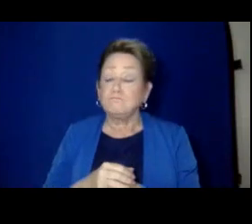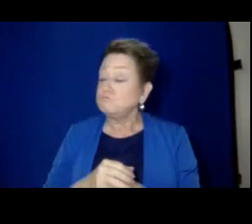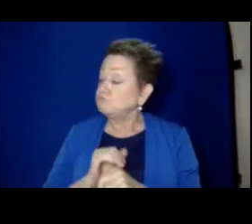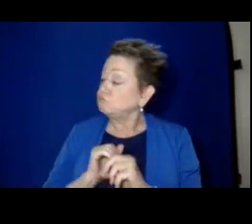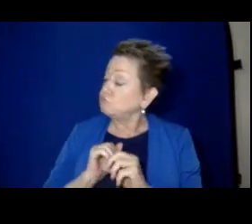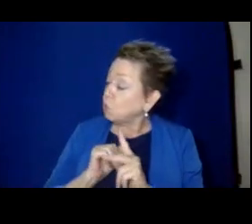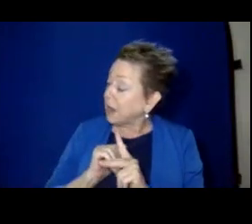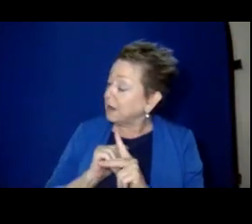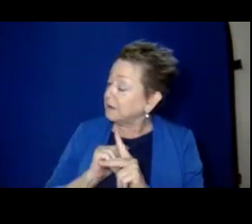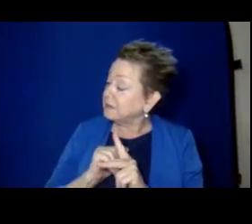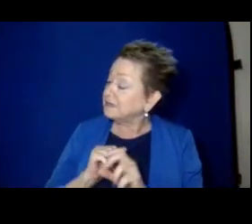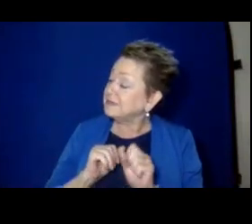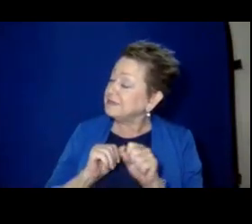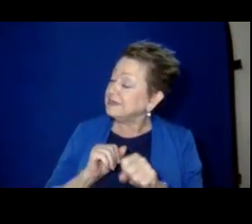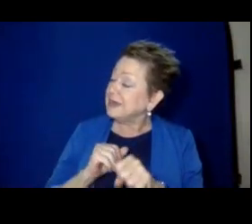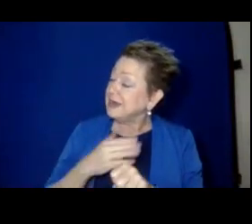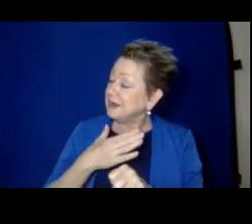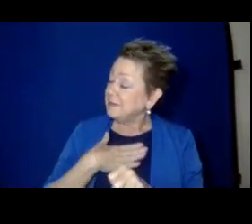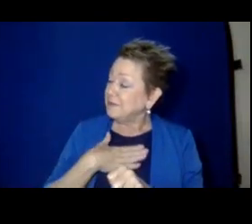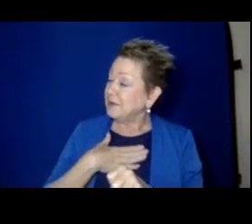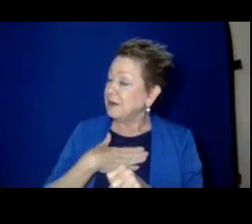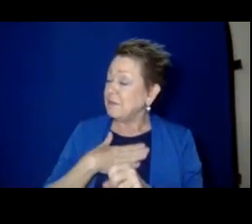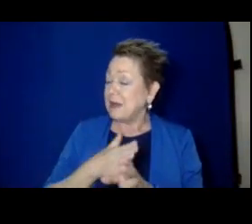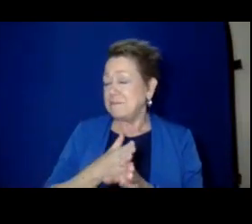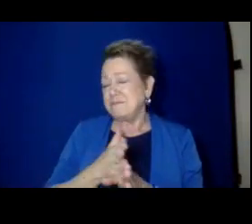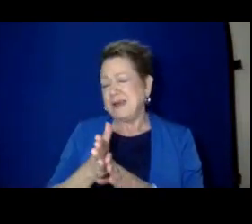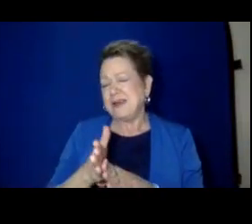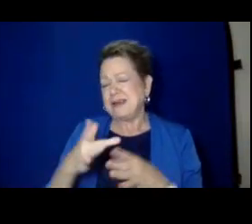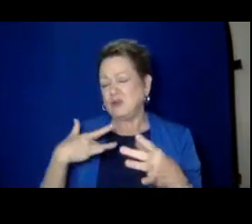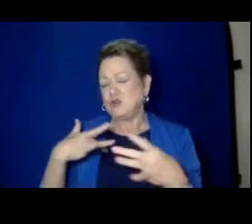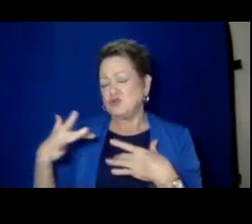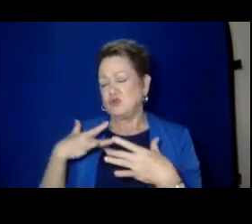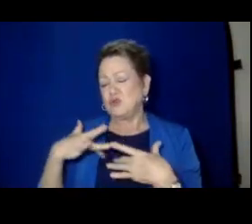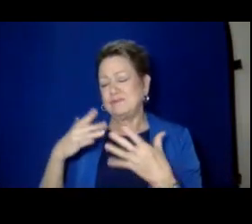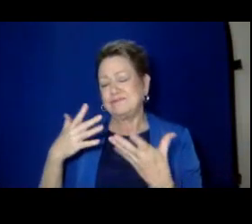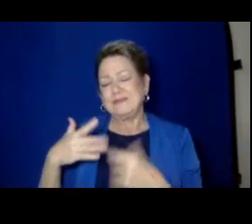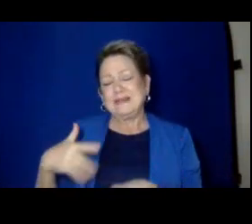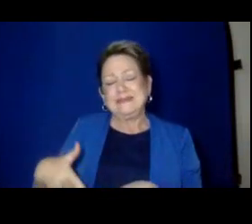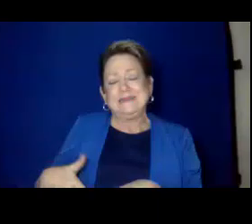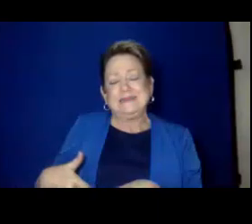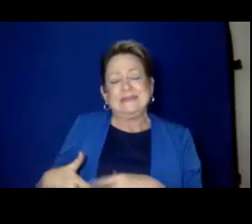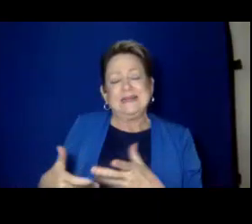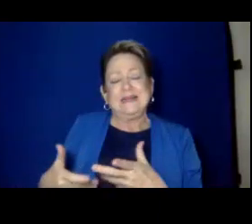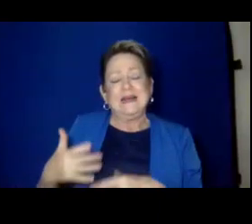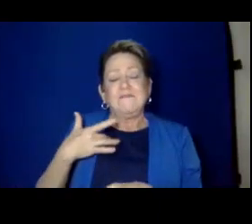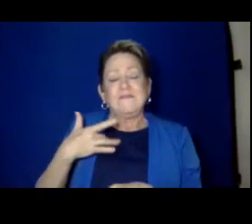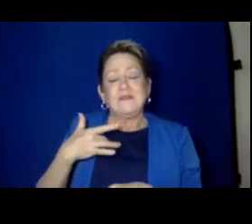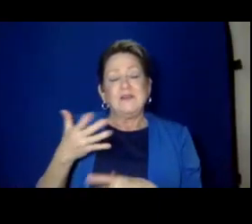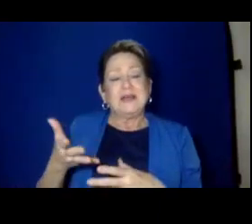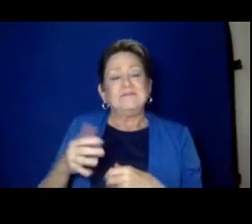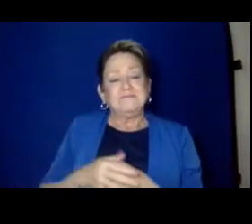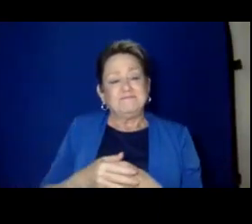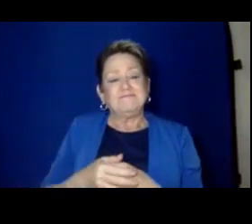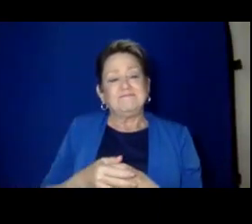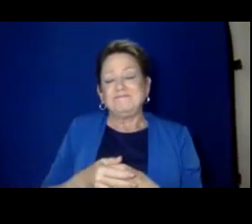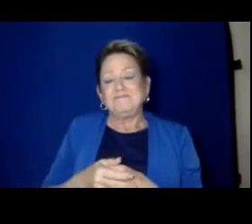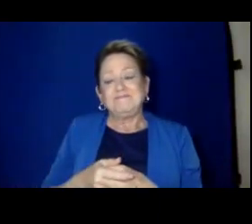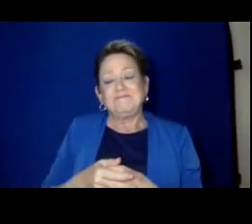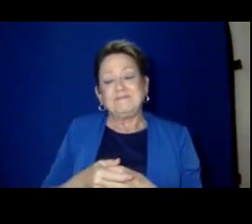Okay. Yeah, my main concern with these are just, it seems like loss of ridership opportunities for